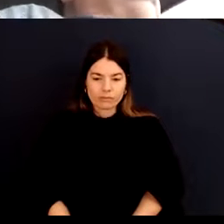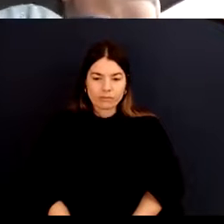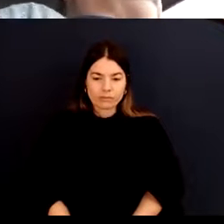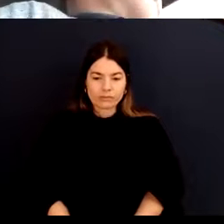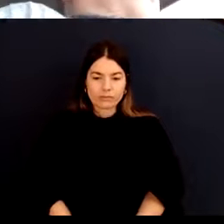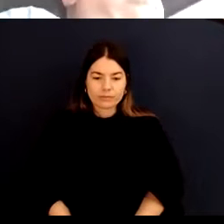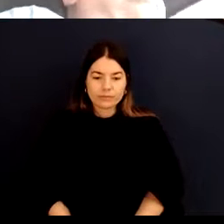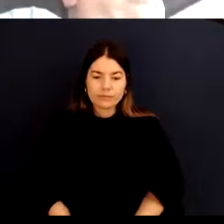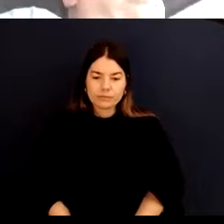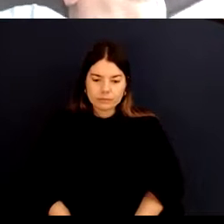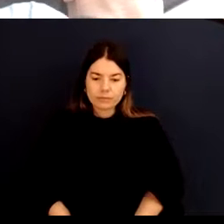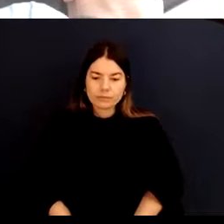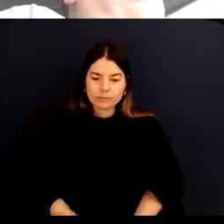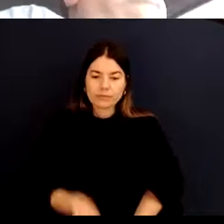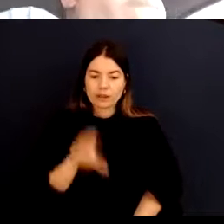Okay.